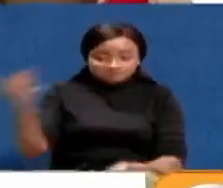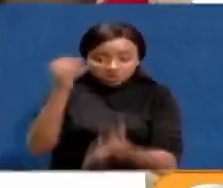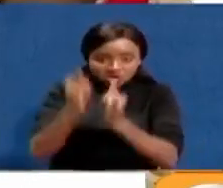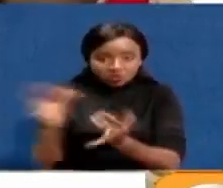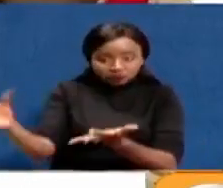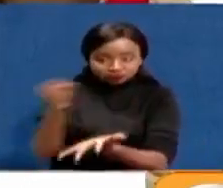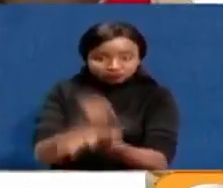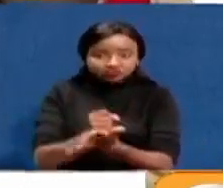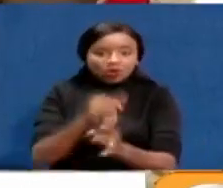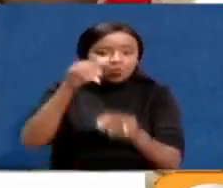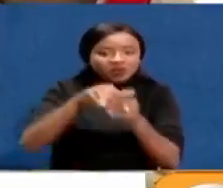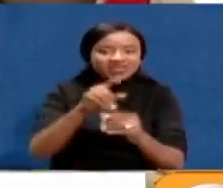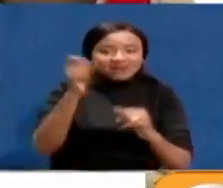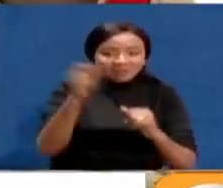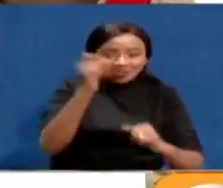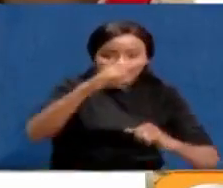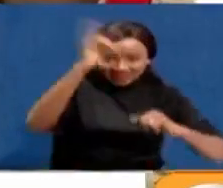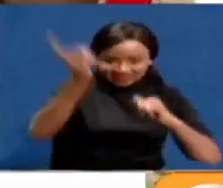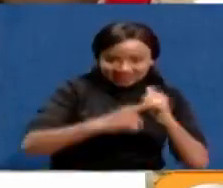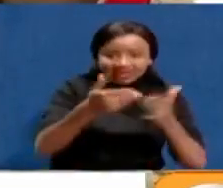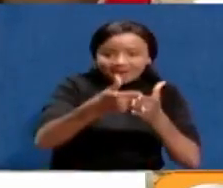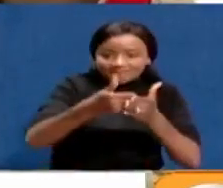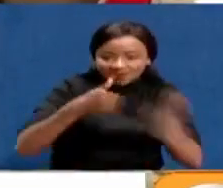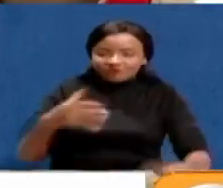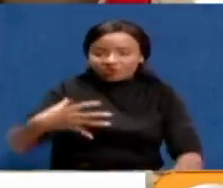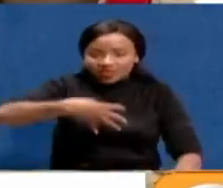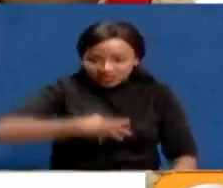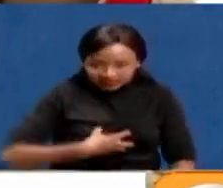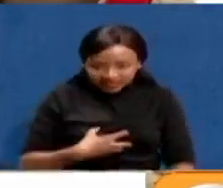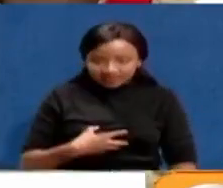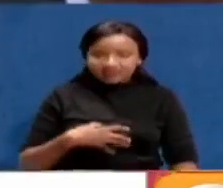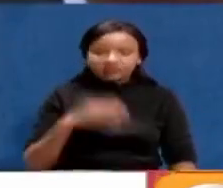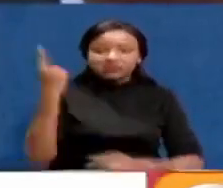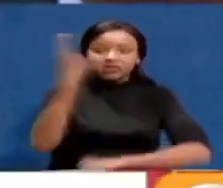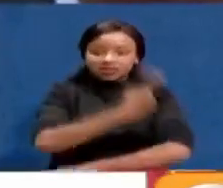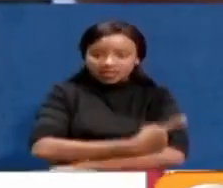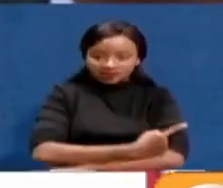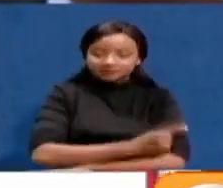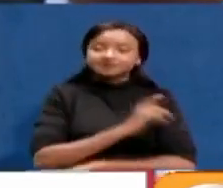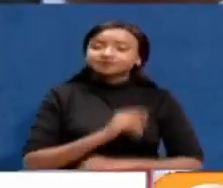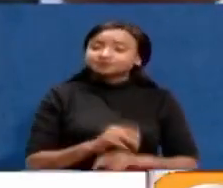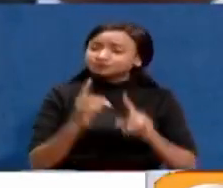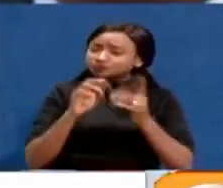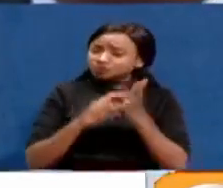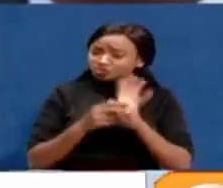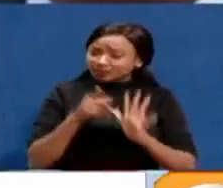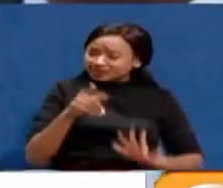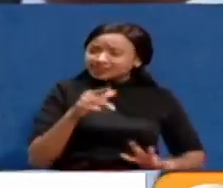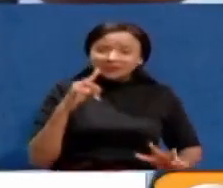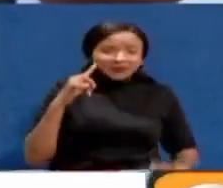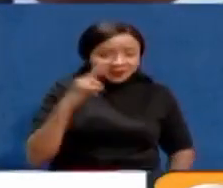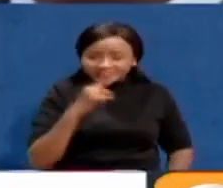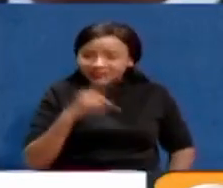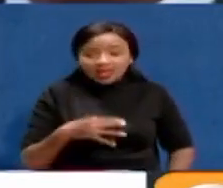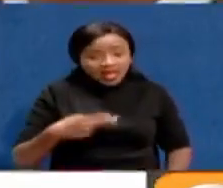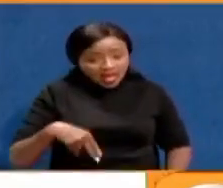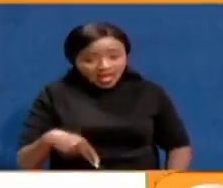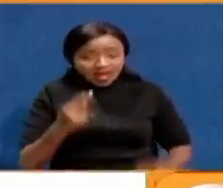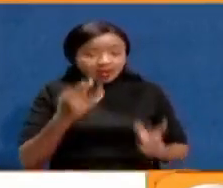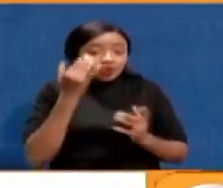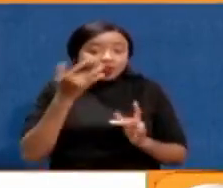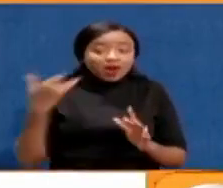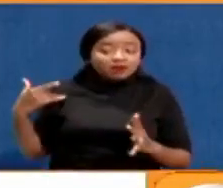before the expected retirement date or expiry of his or her term. This could muddy the waters even more in what